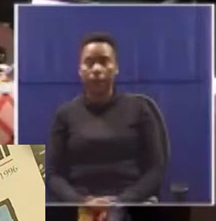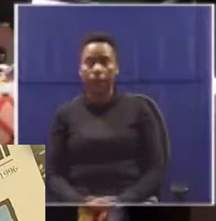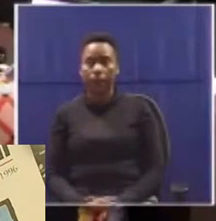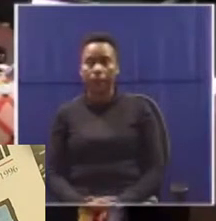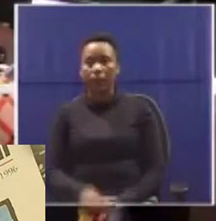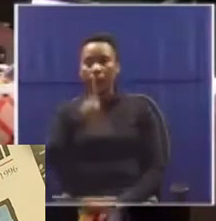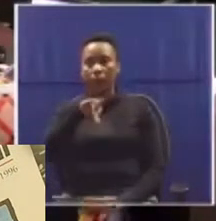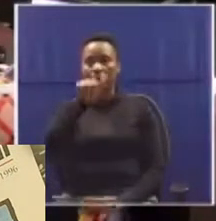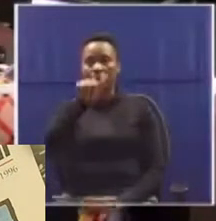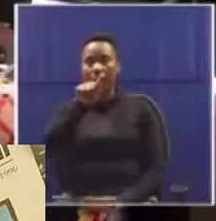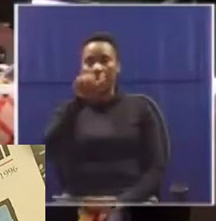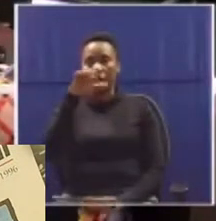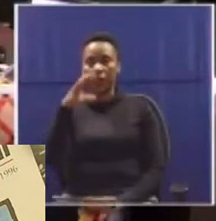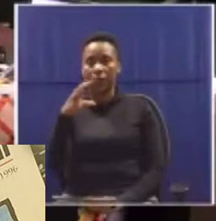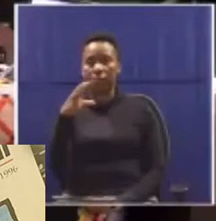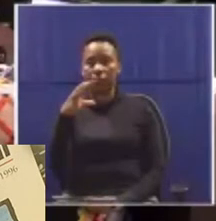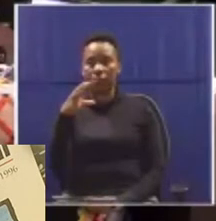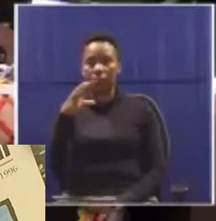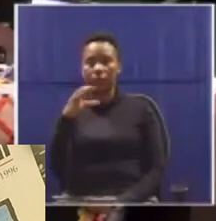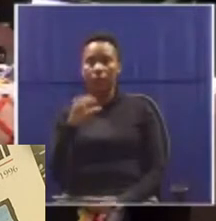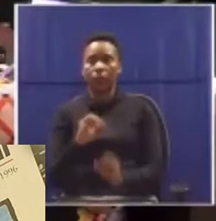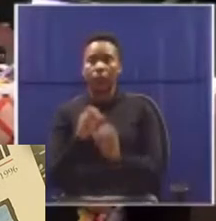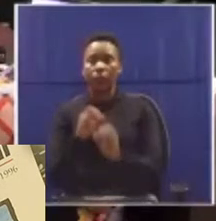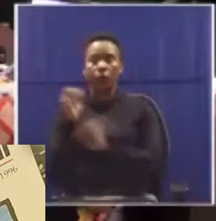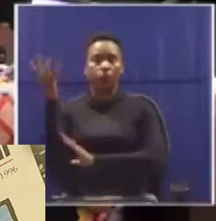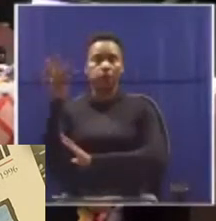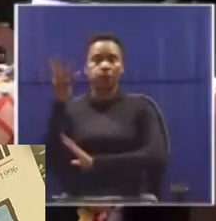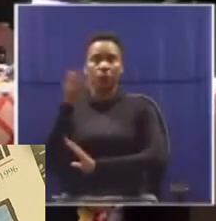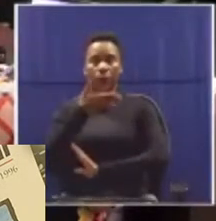PAC no declaration